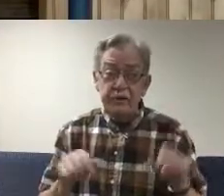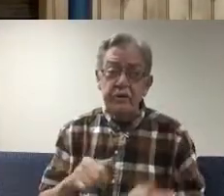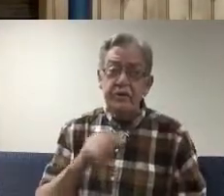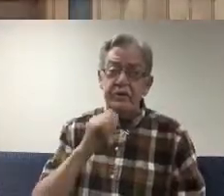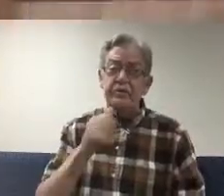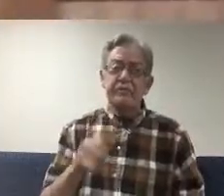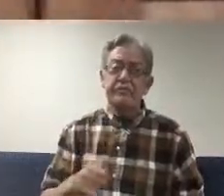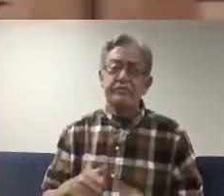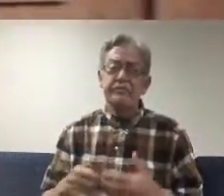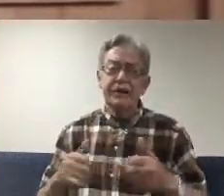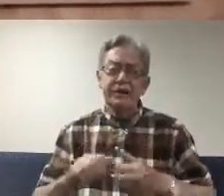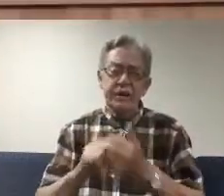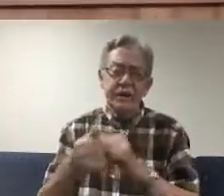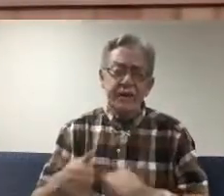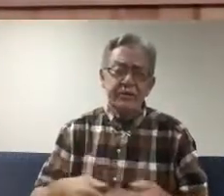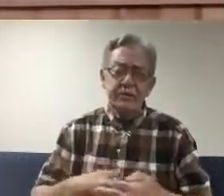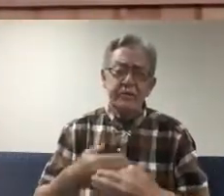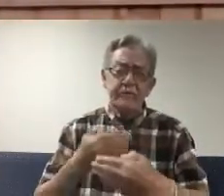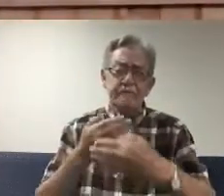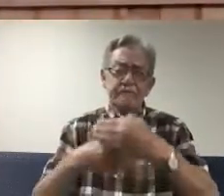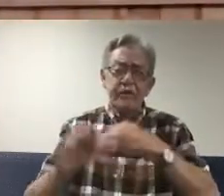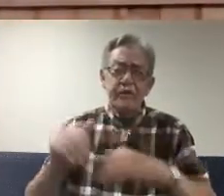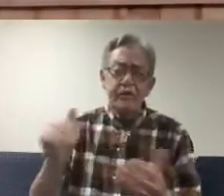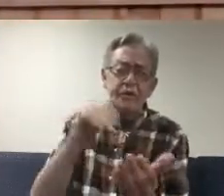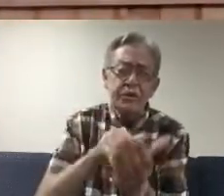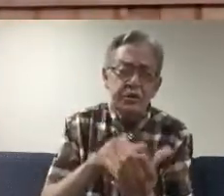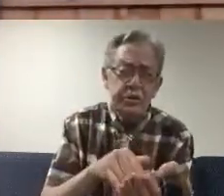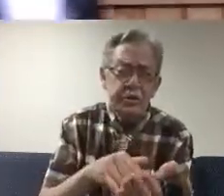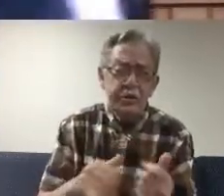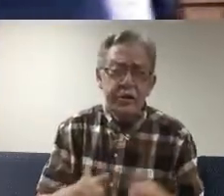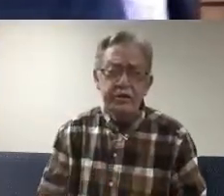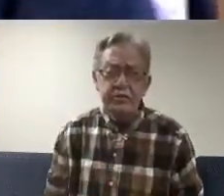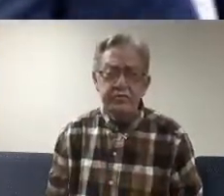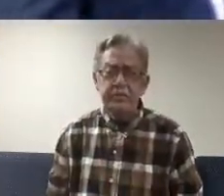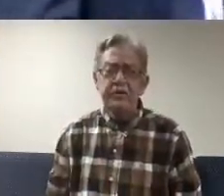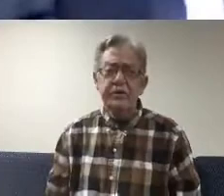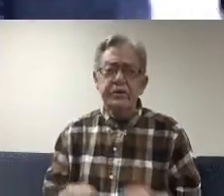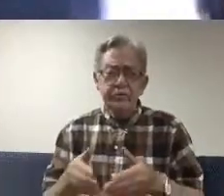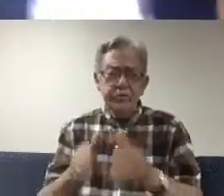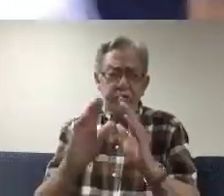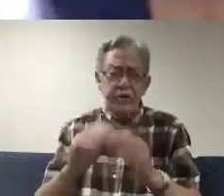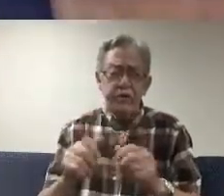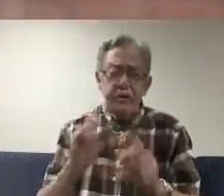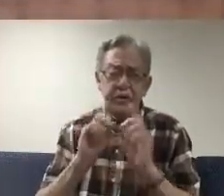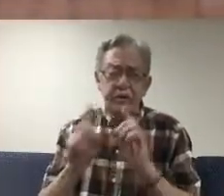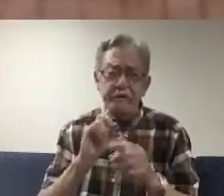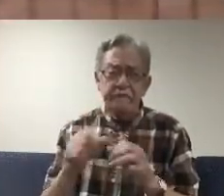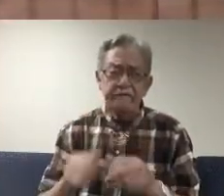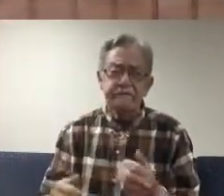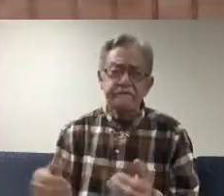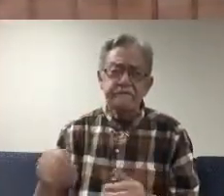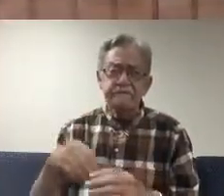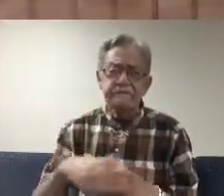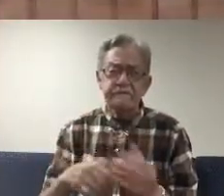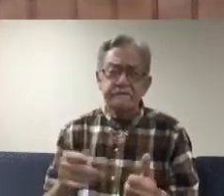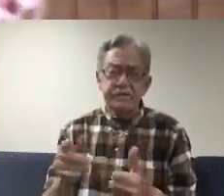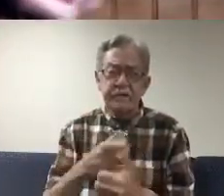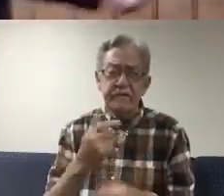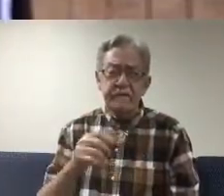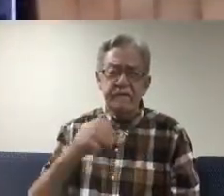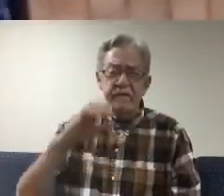through generations, requiring Jesus to come and to deal with, this is how we all